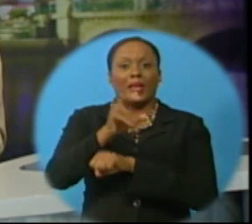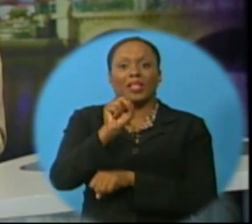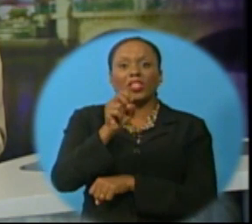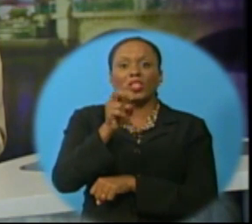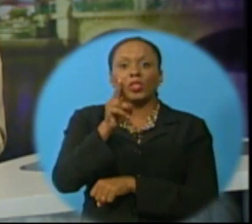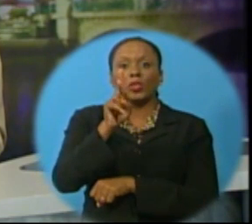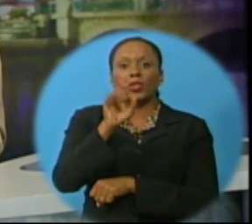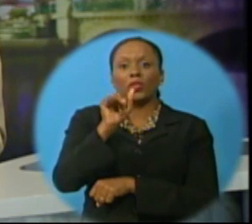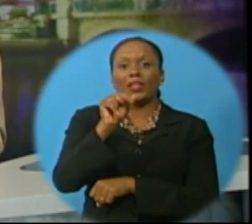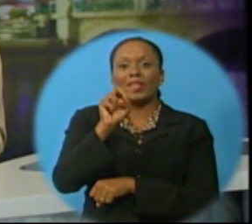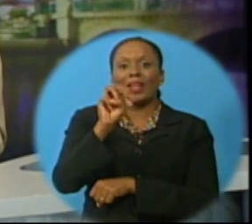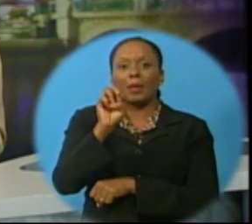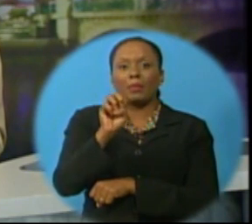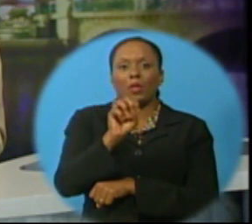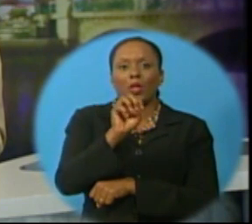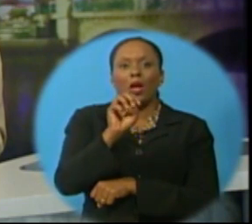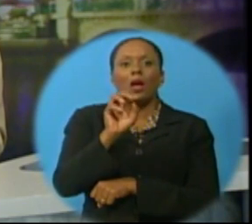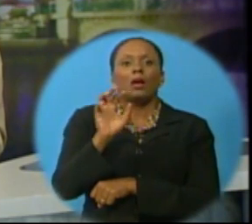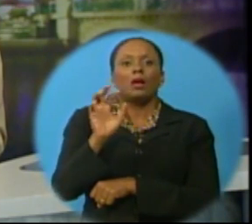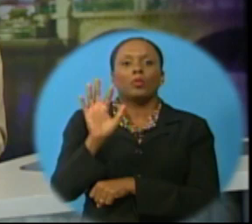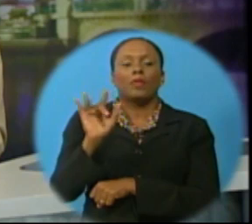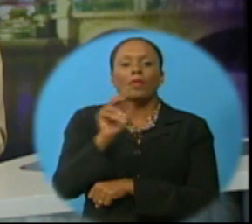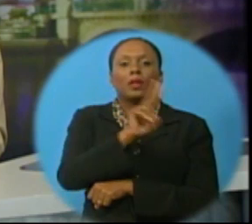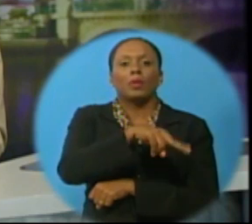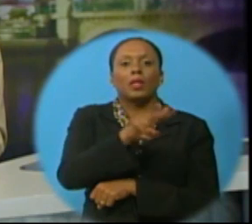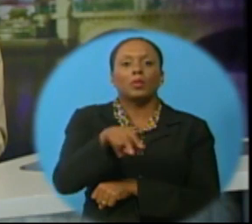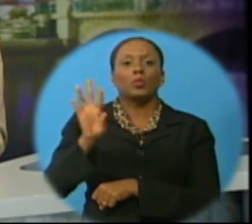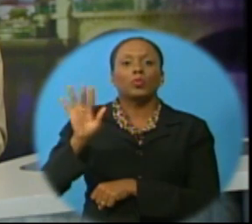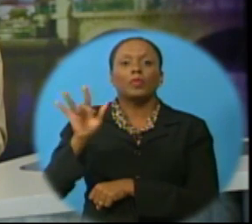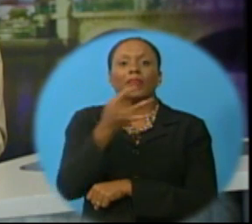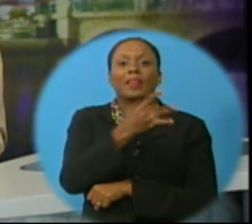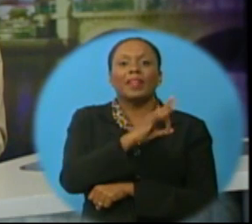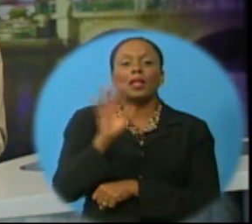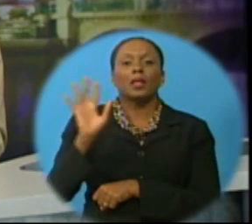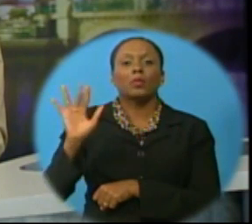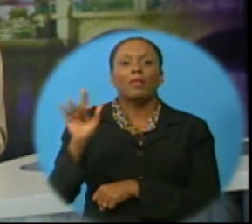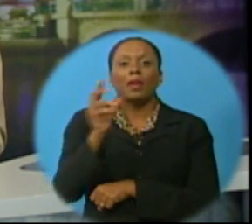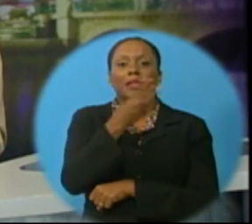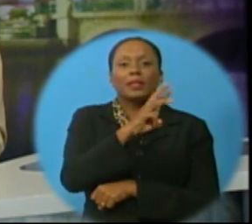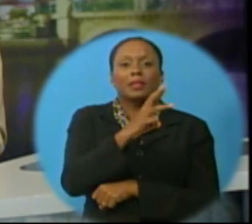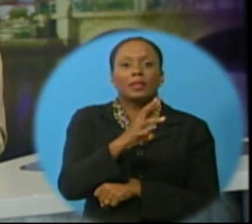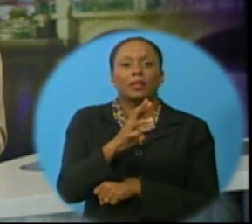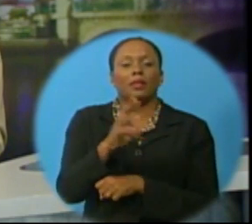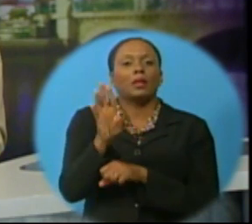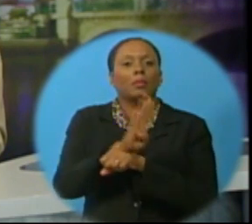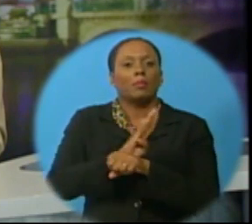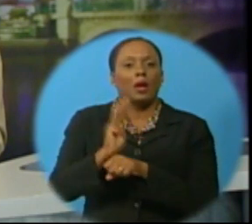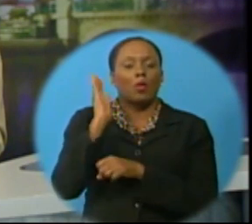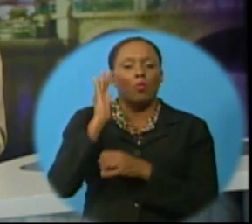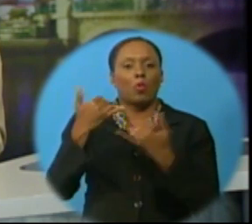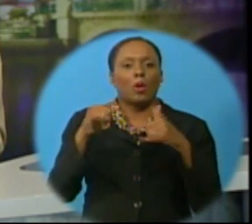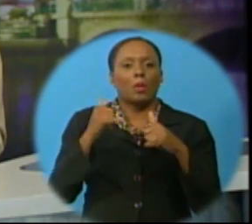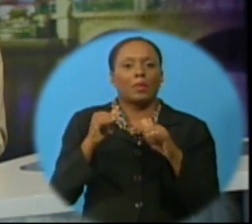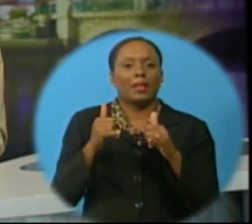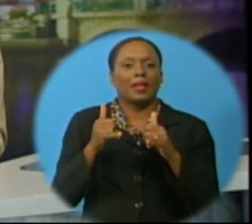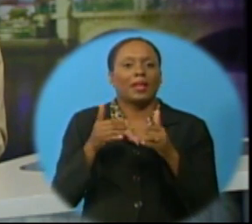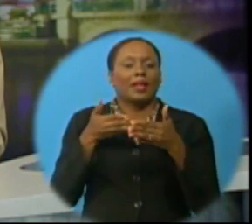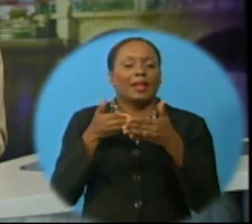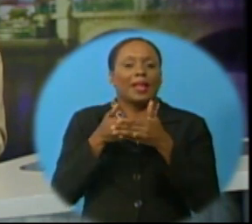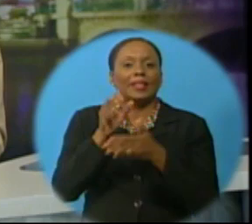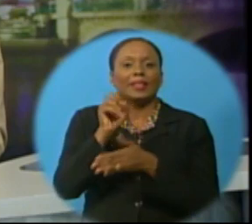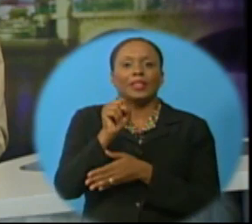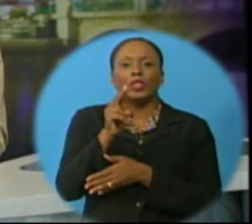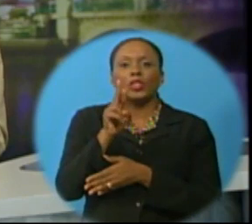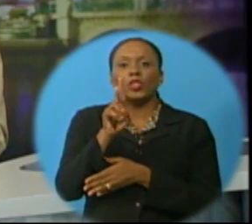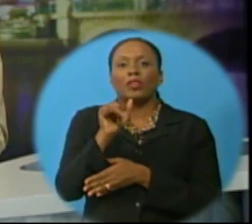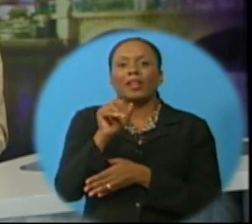25-22, 25-18, 25-16. Barbados end the group now with a 1-2 record and will play against the same Suriname in